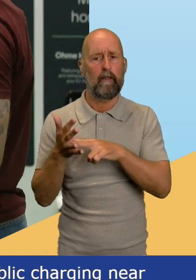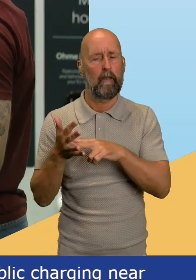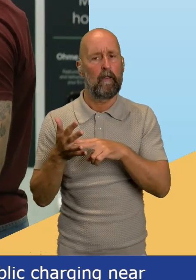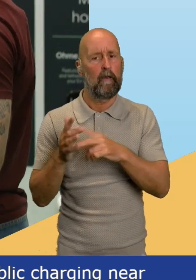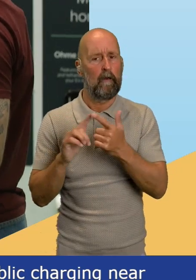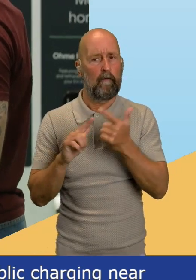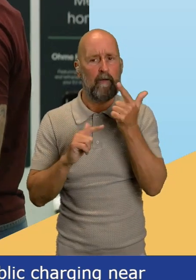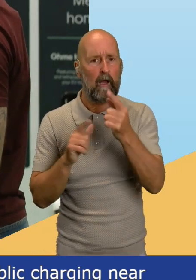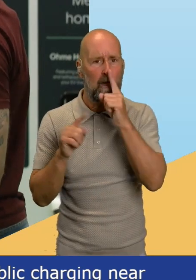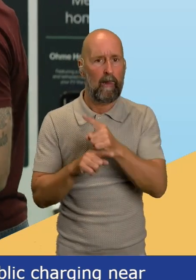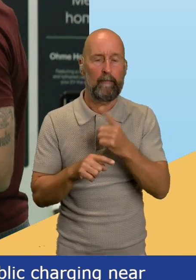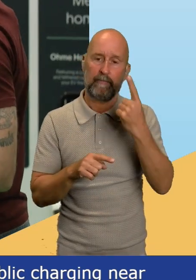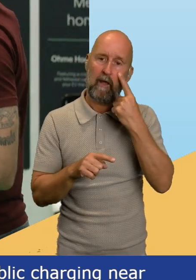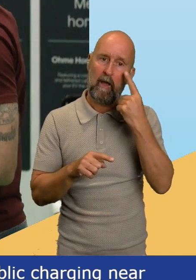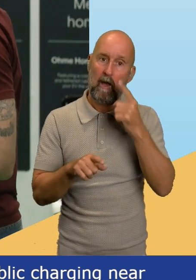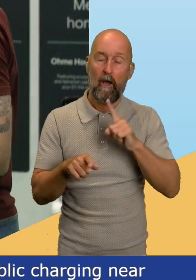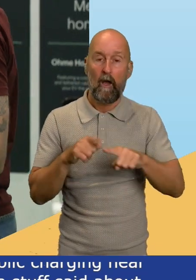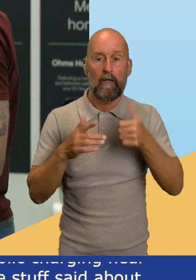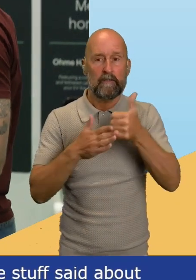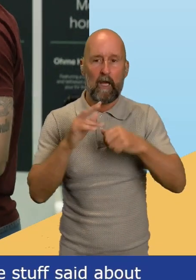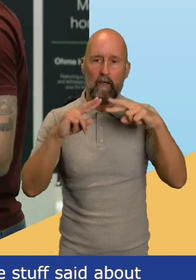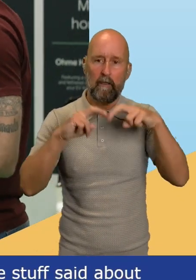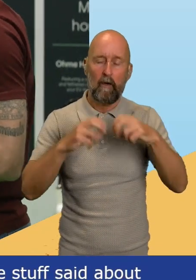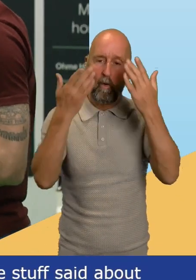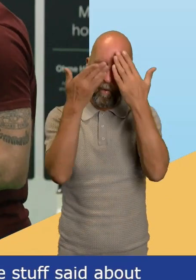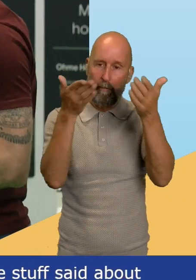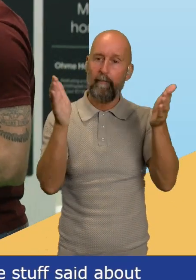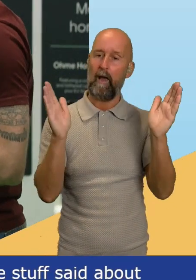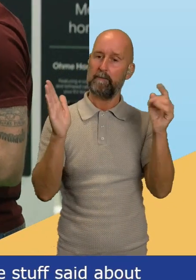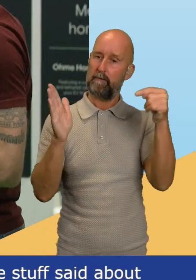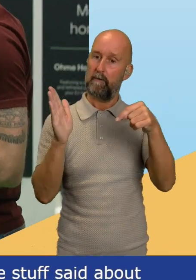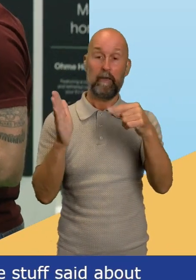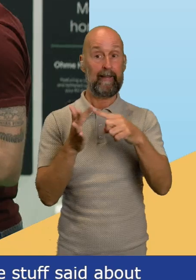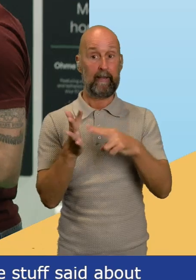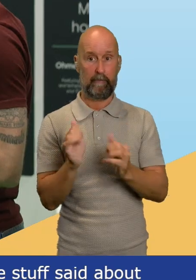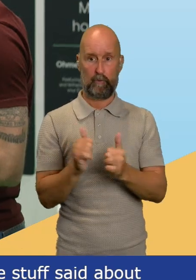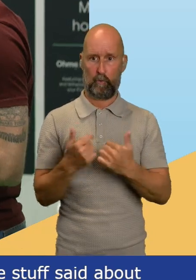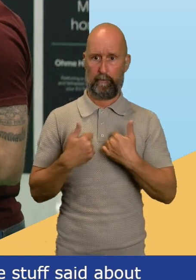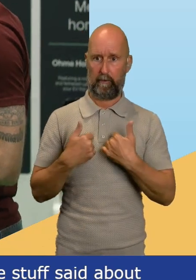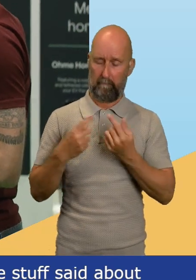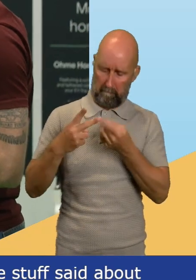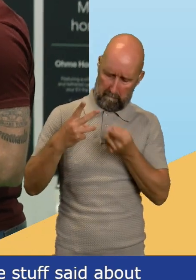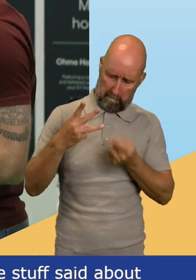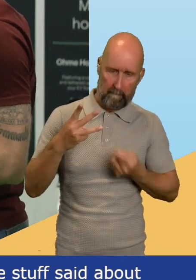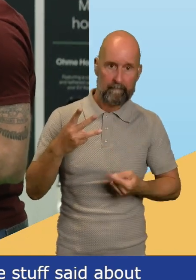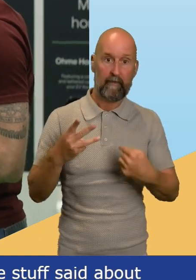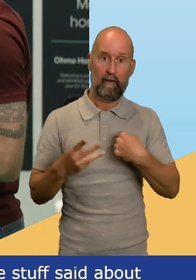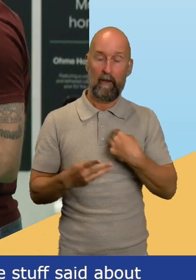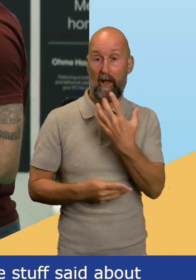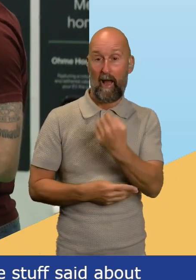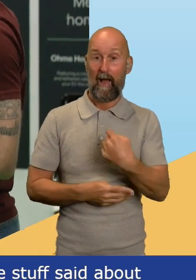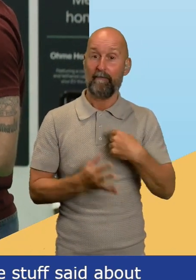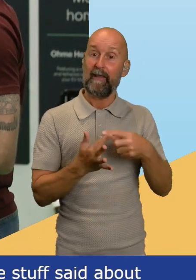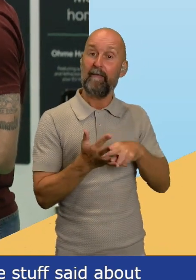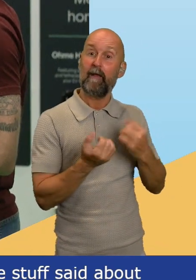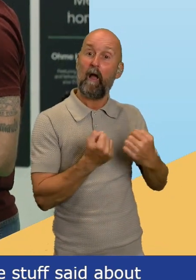encourage people to go on their own journey and start with a completely open mind. Is an EV right for me? Because I've got an EV, Mark. They're